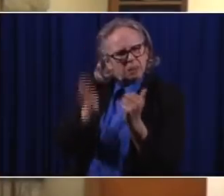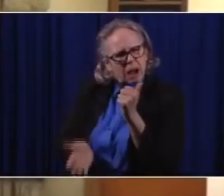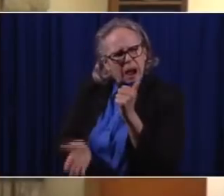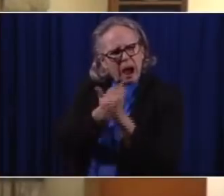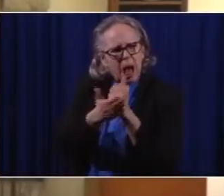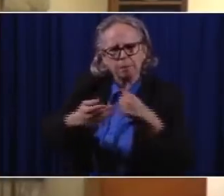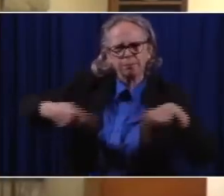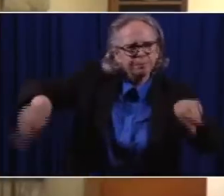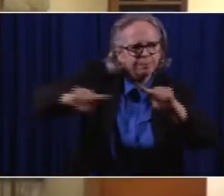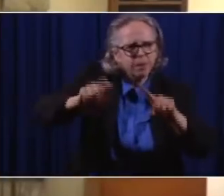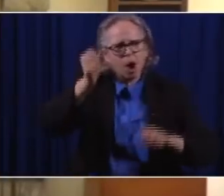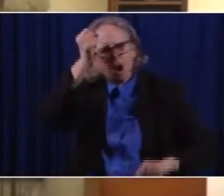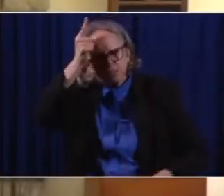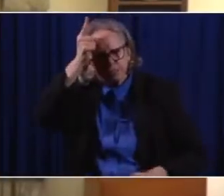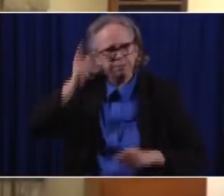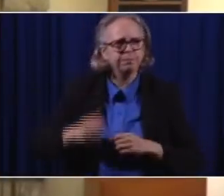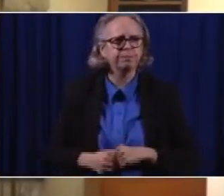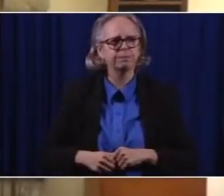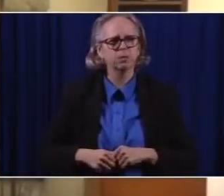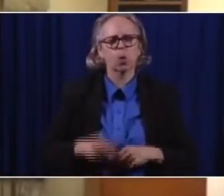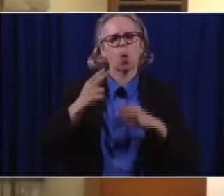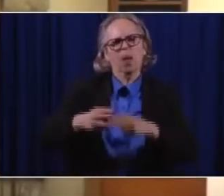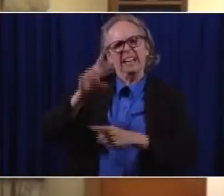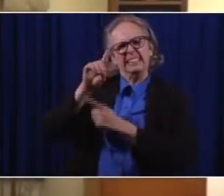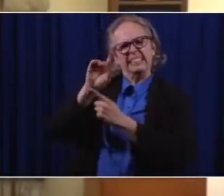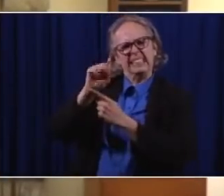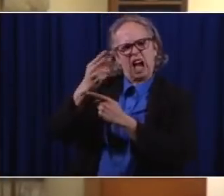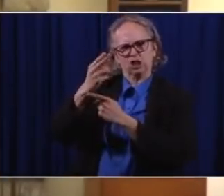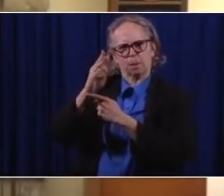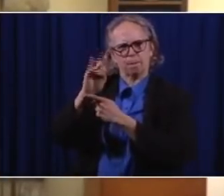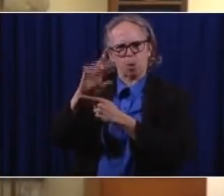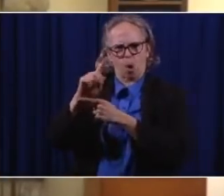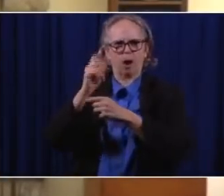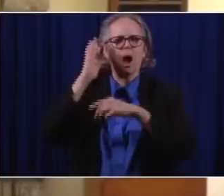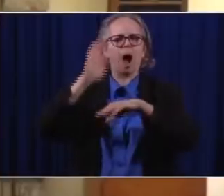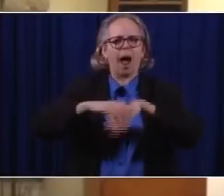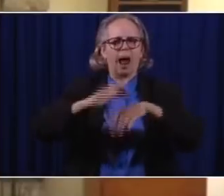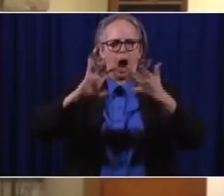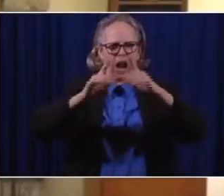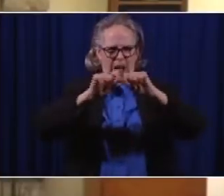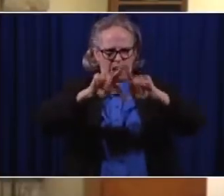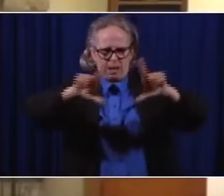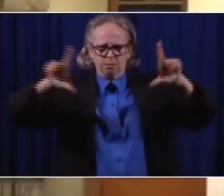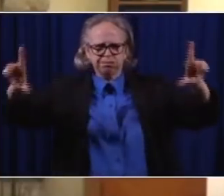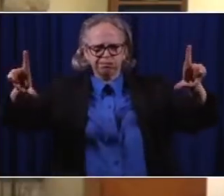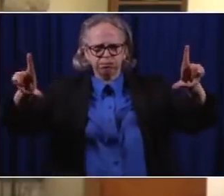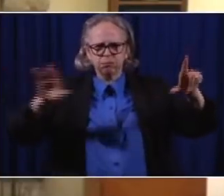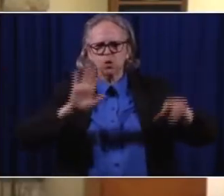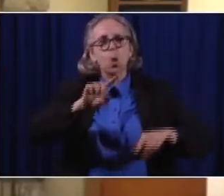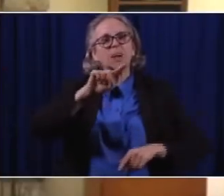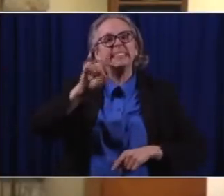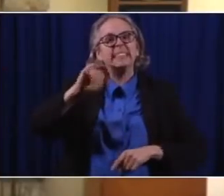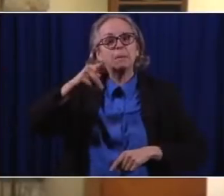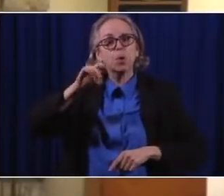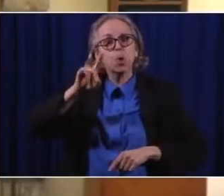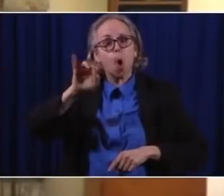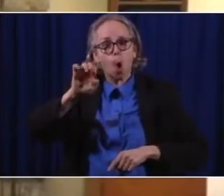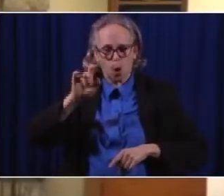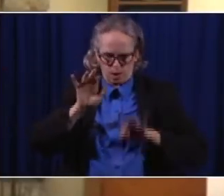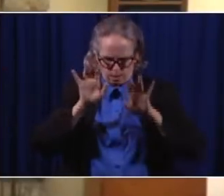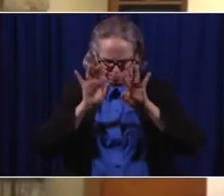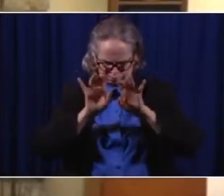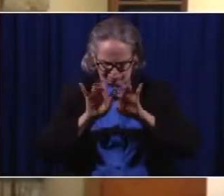go to your zip code and go right down and see what exactly is going on. We're introducing 2 new dashboards on the coronavirus